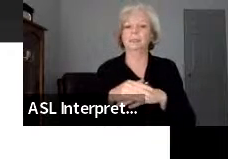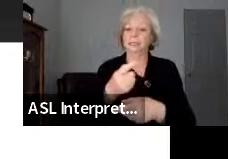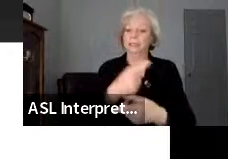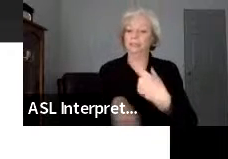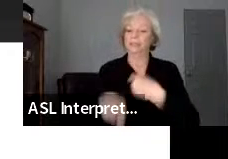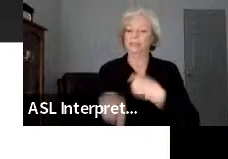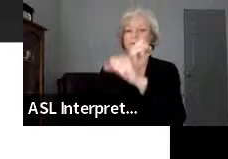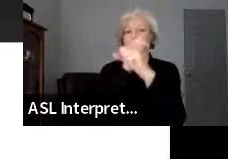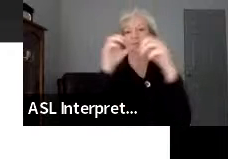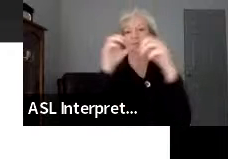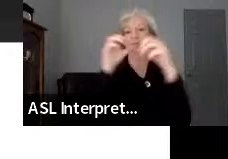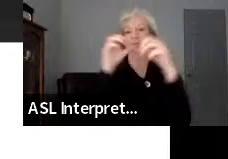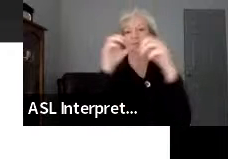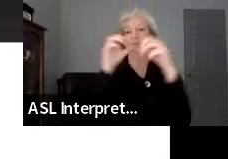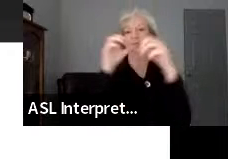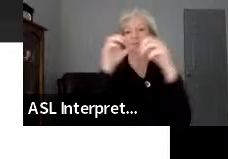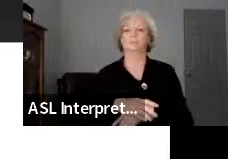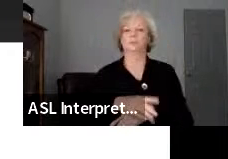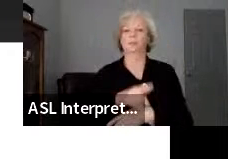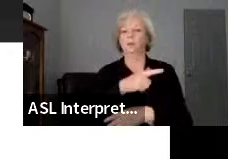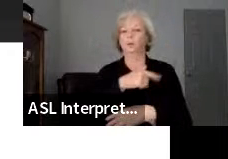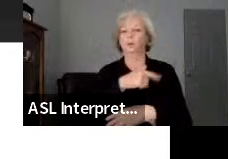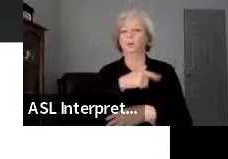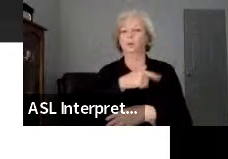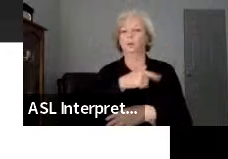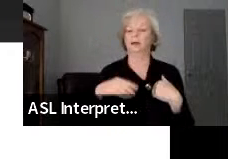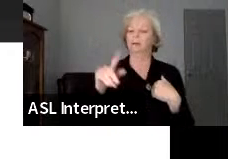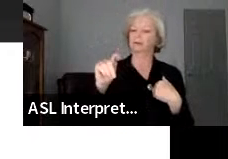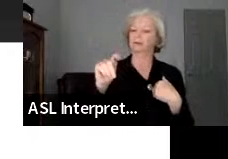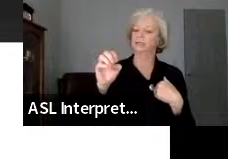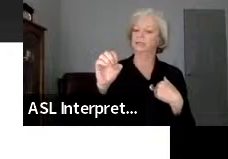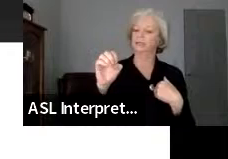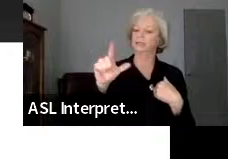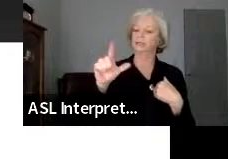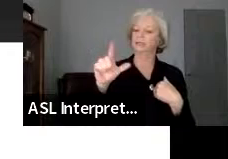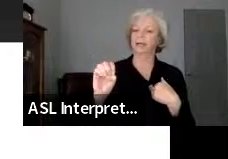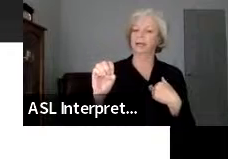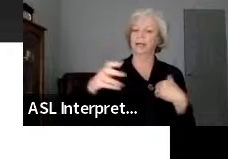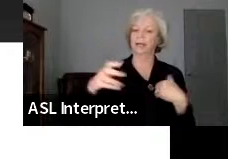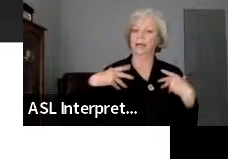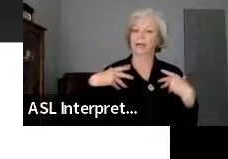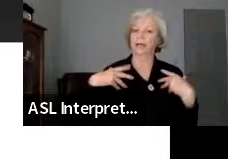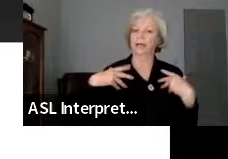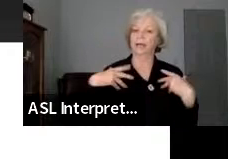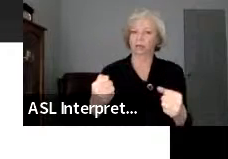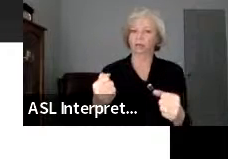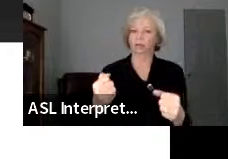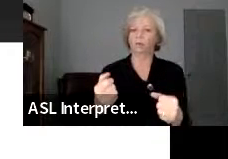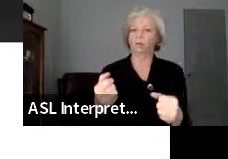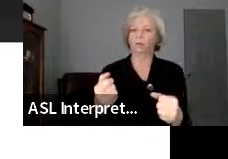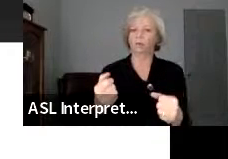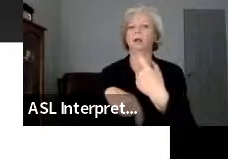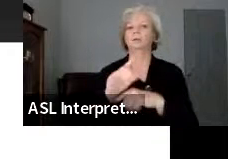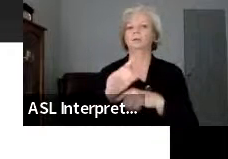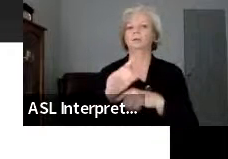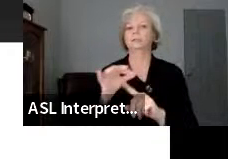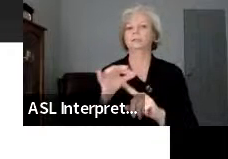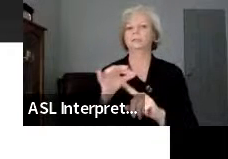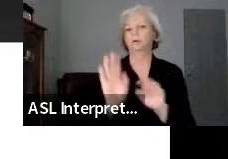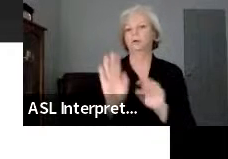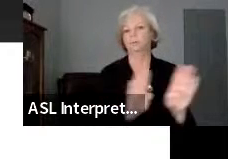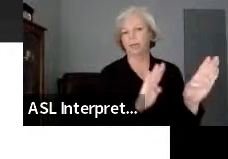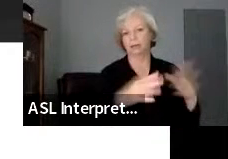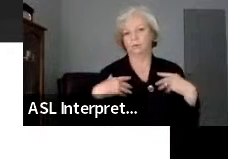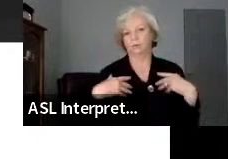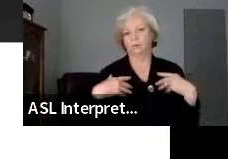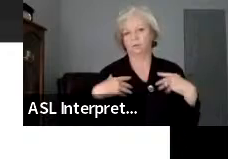We envision telehealth or alternate specialized behavioral health response without law enforcement, or if